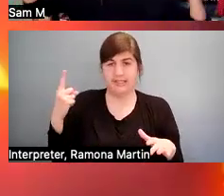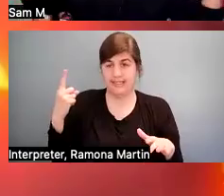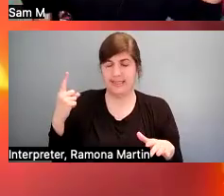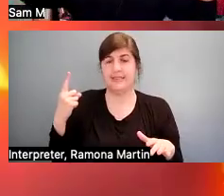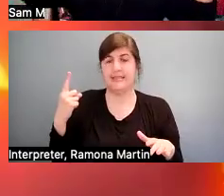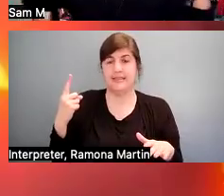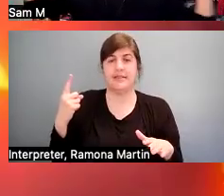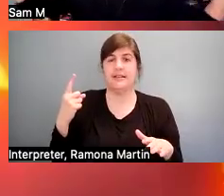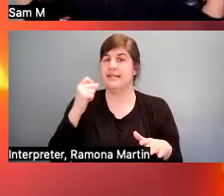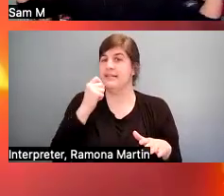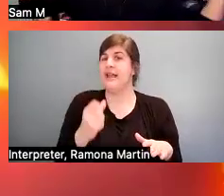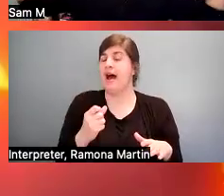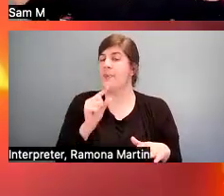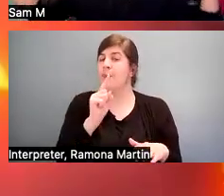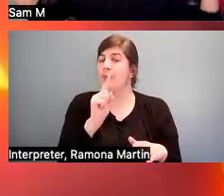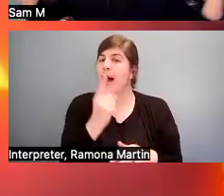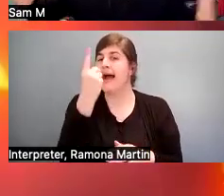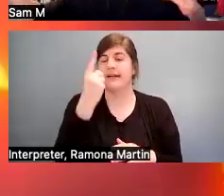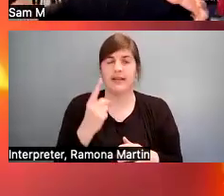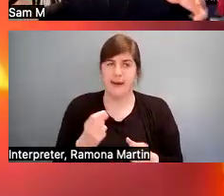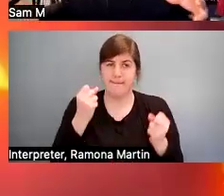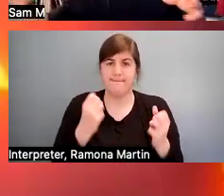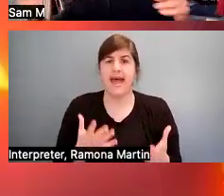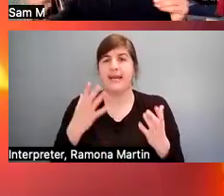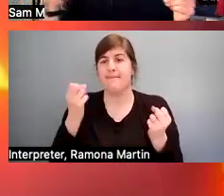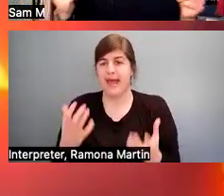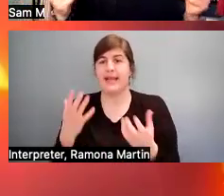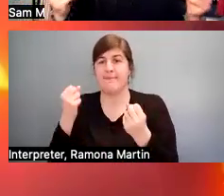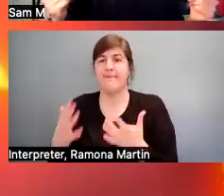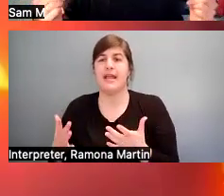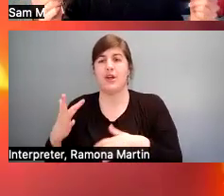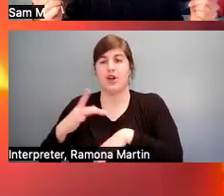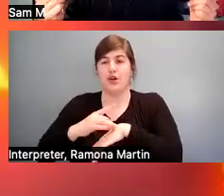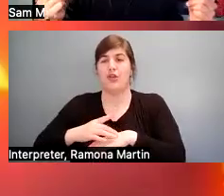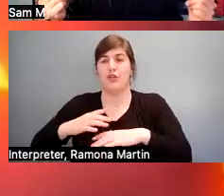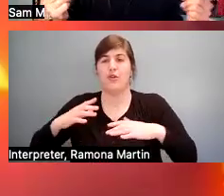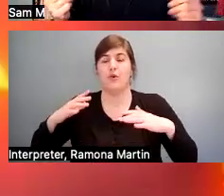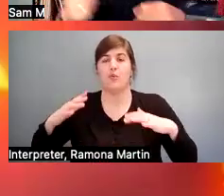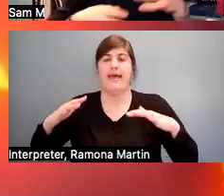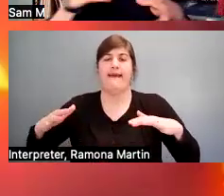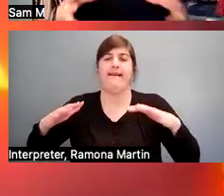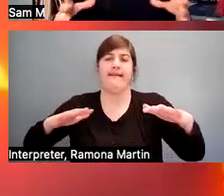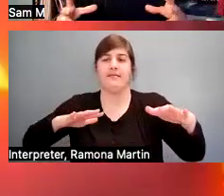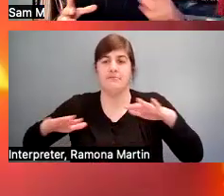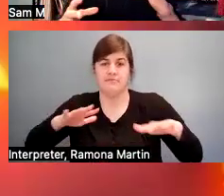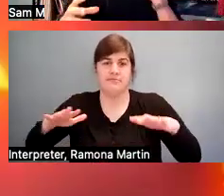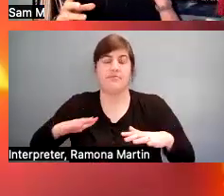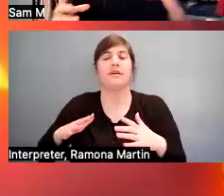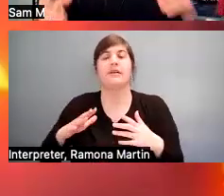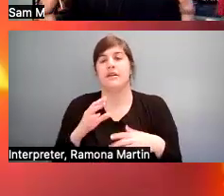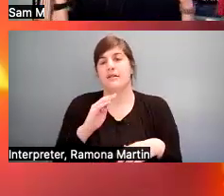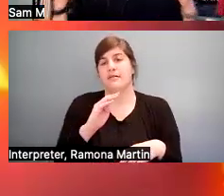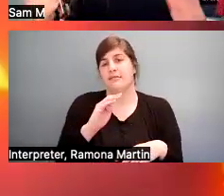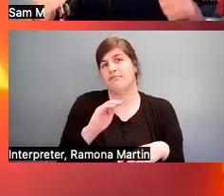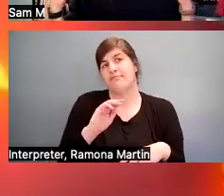like one big magnitude 6, 7, 8 earthquake. Normally they're very, very small, so magnitude 2 or 3, but